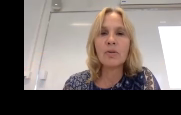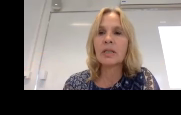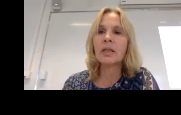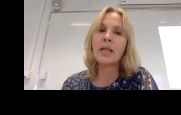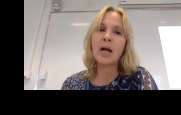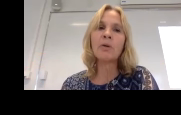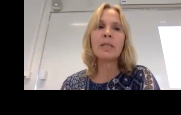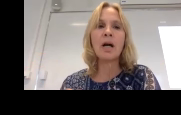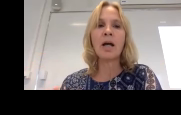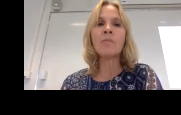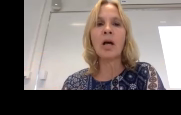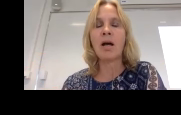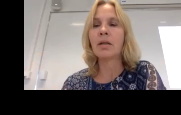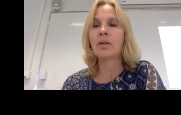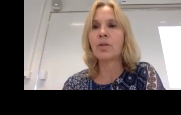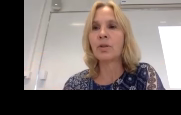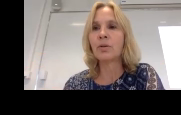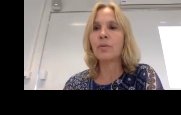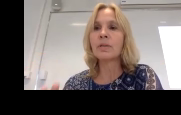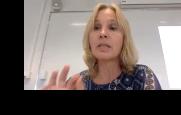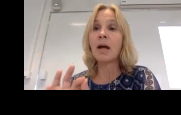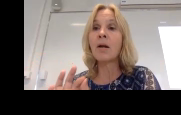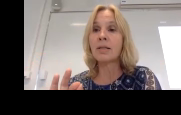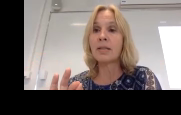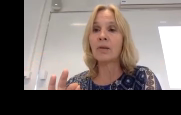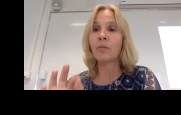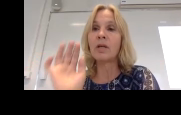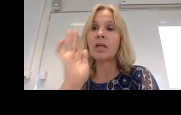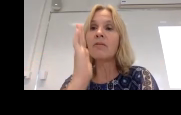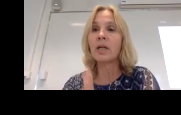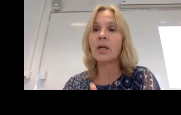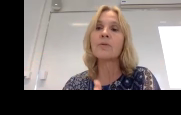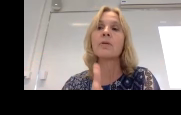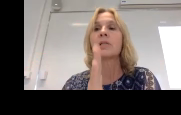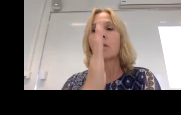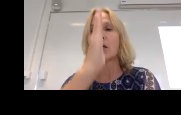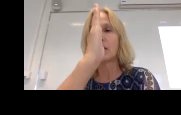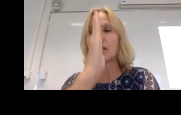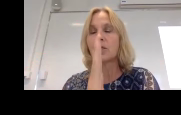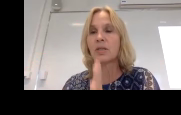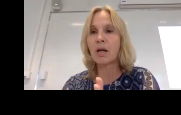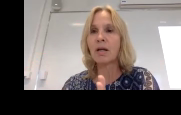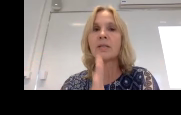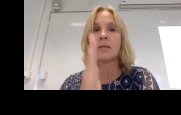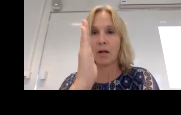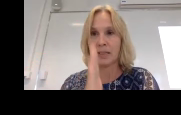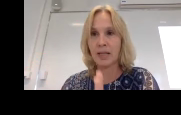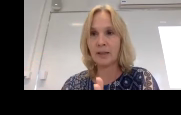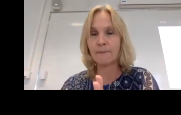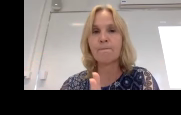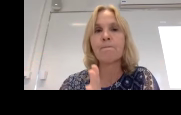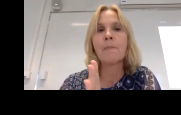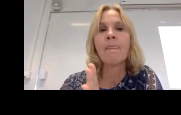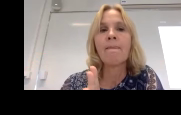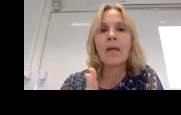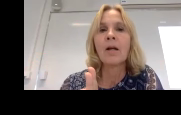Now, interestingly, now when we time lock to sign onset within the video, so we time lock to each sign's